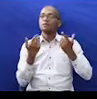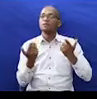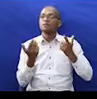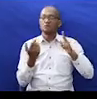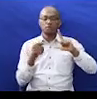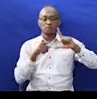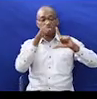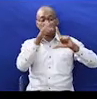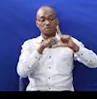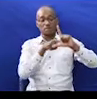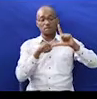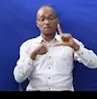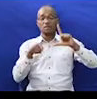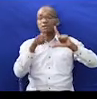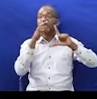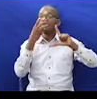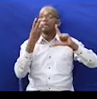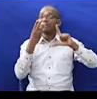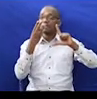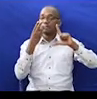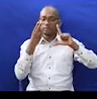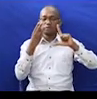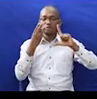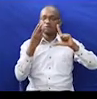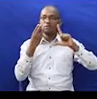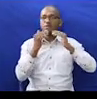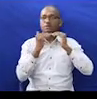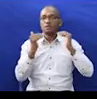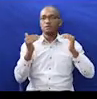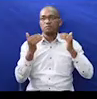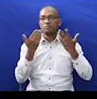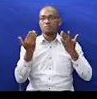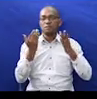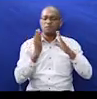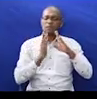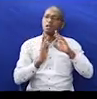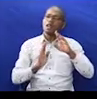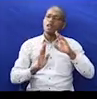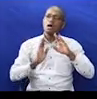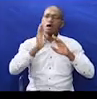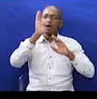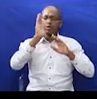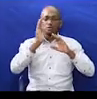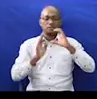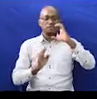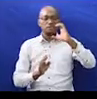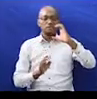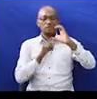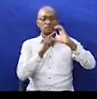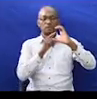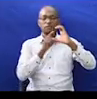three sides as usual, but the longest side, the side AC, is called